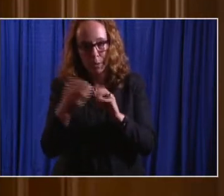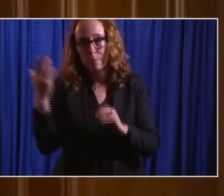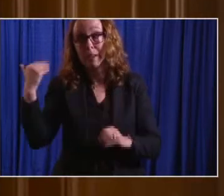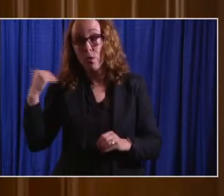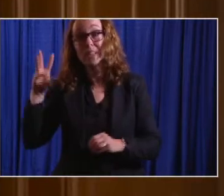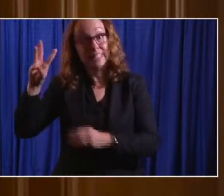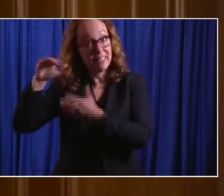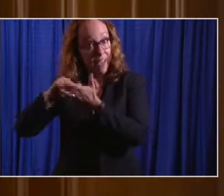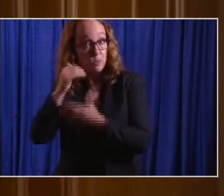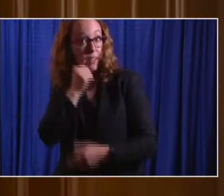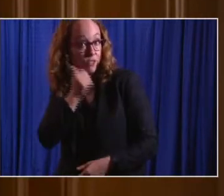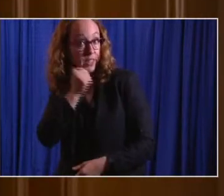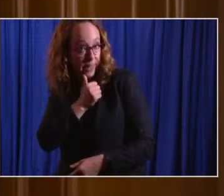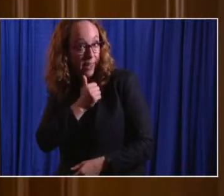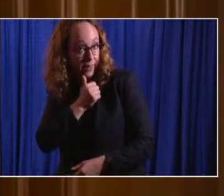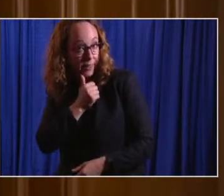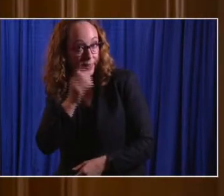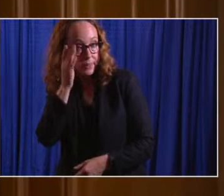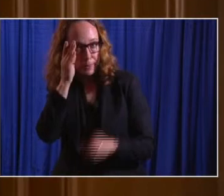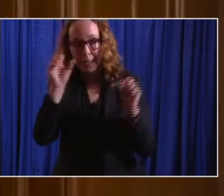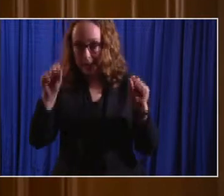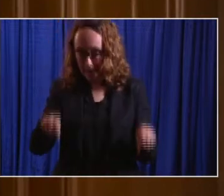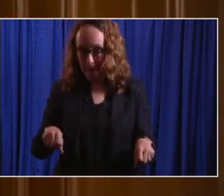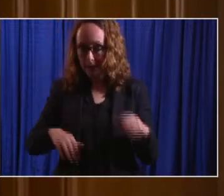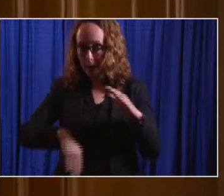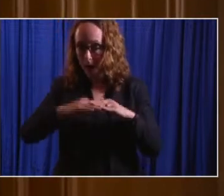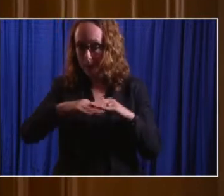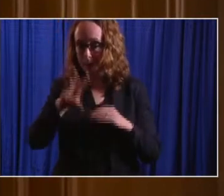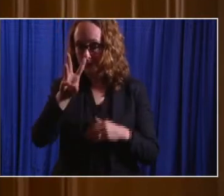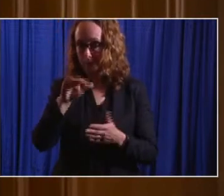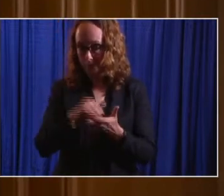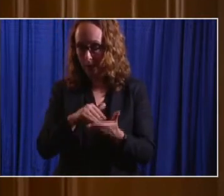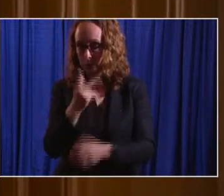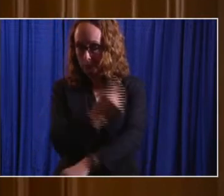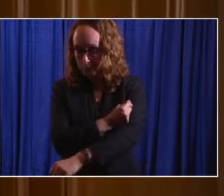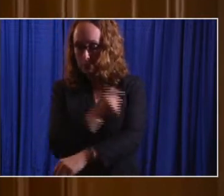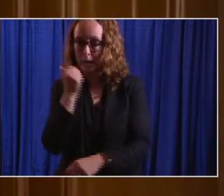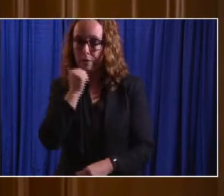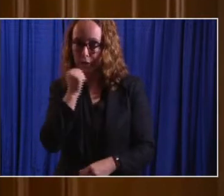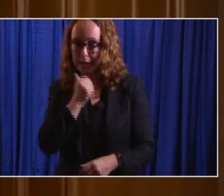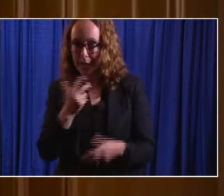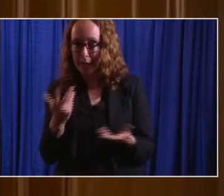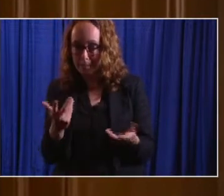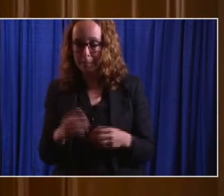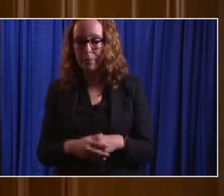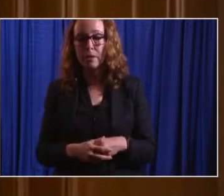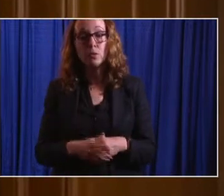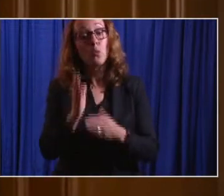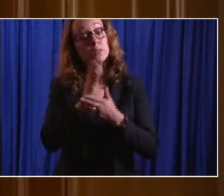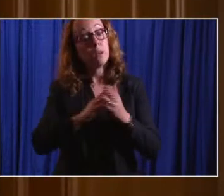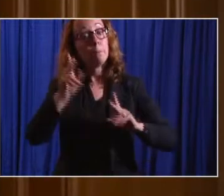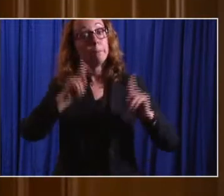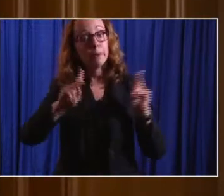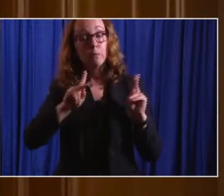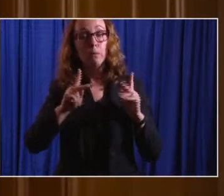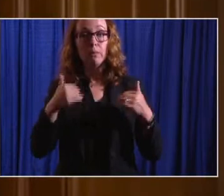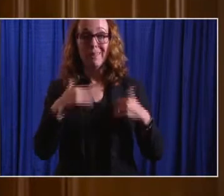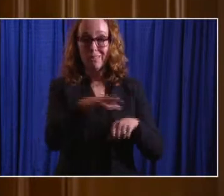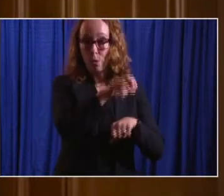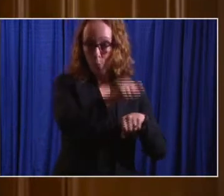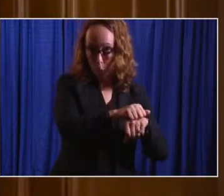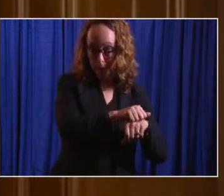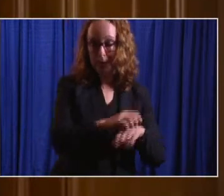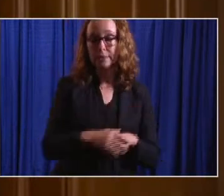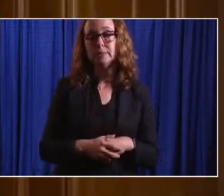6,000 a day, had the ability to do that. So there were some people who had appointments, as well as some people